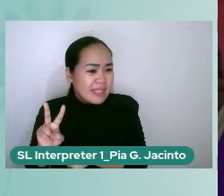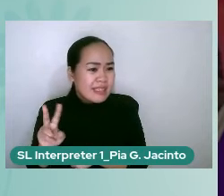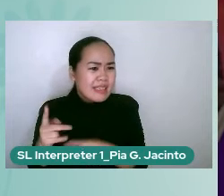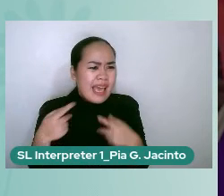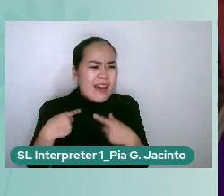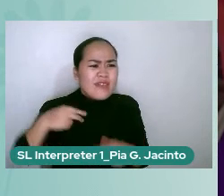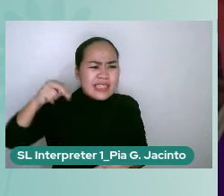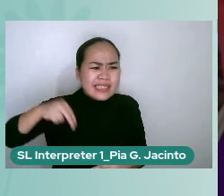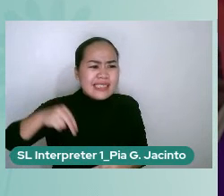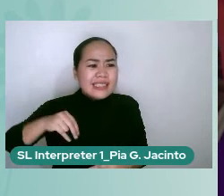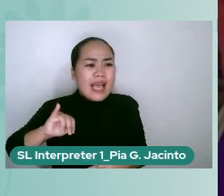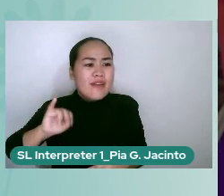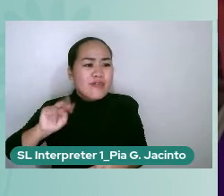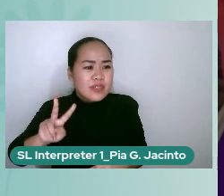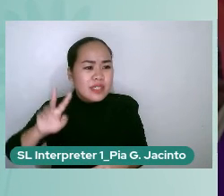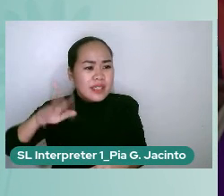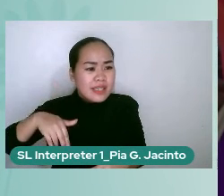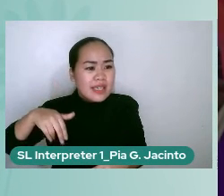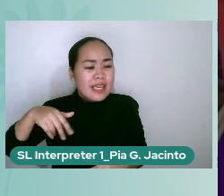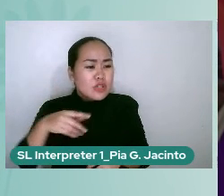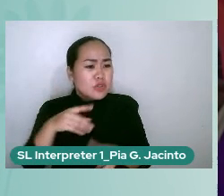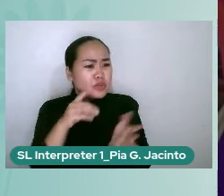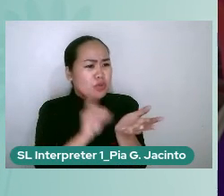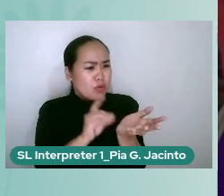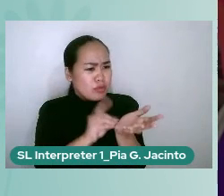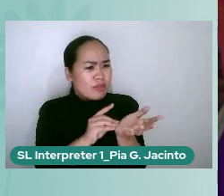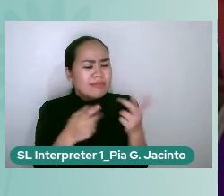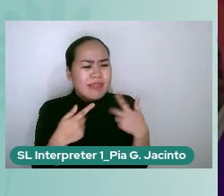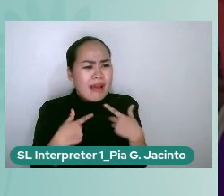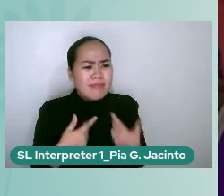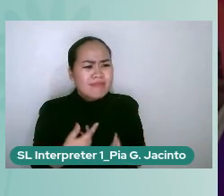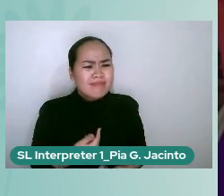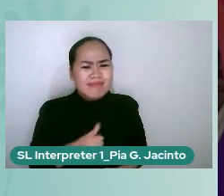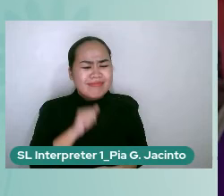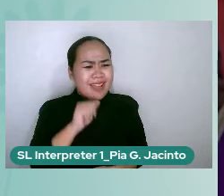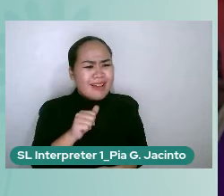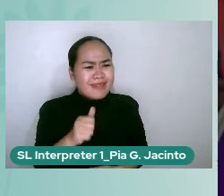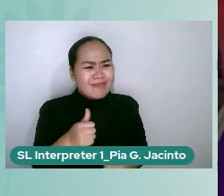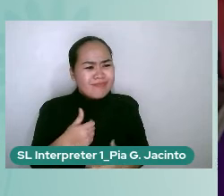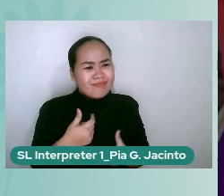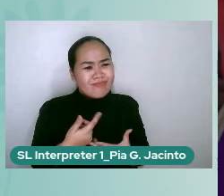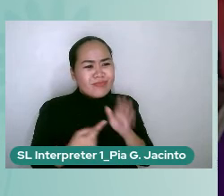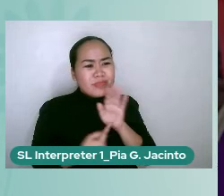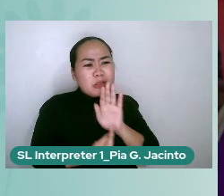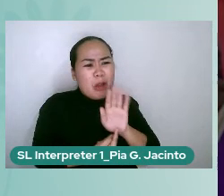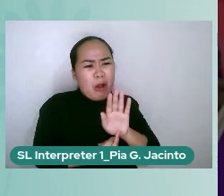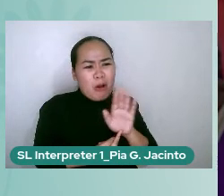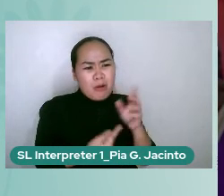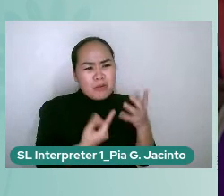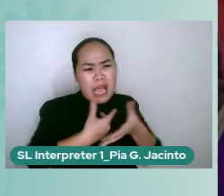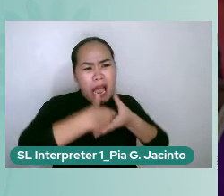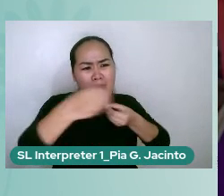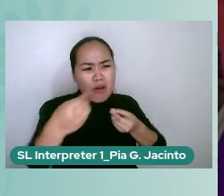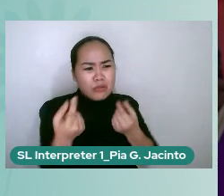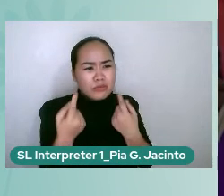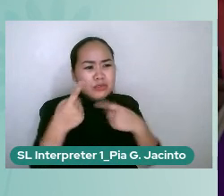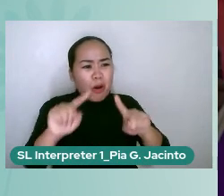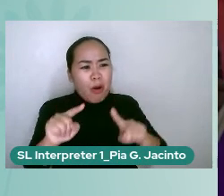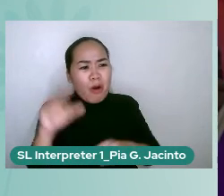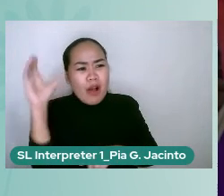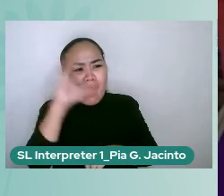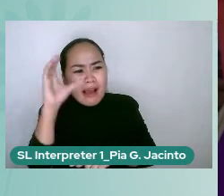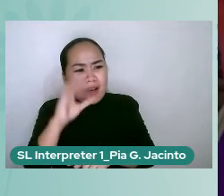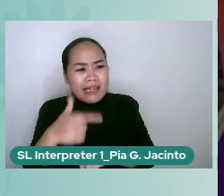physicians. Women living with HIV won't come out to see a gynecologist or other doctors. They're